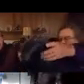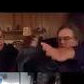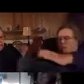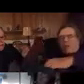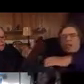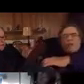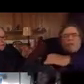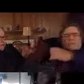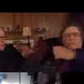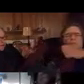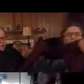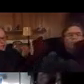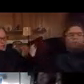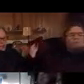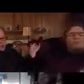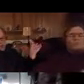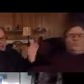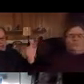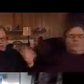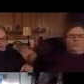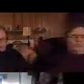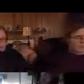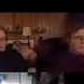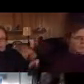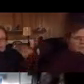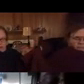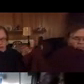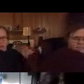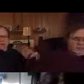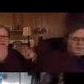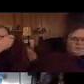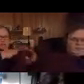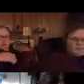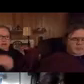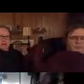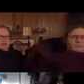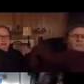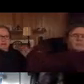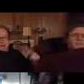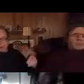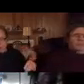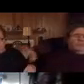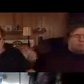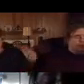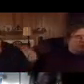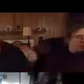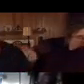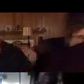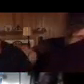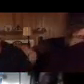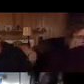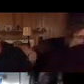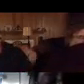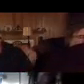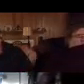So we just recently finished Advent, and we know that Advent is waiting